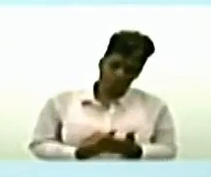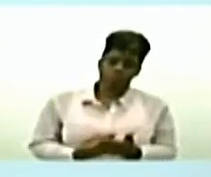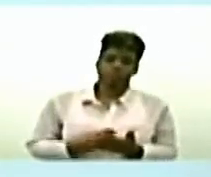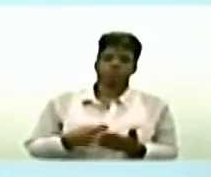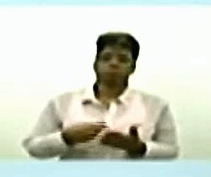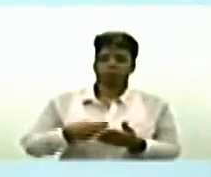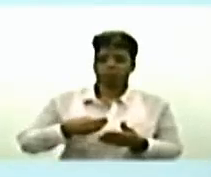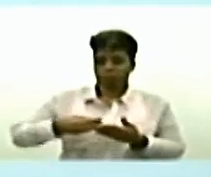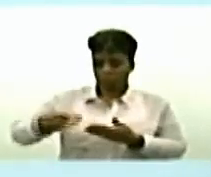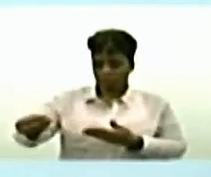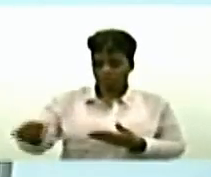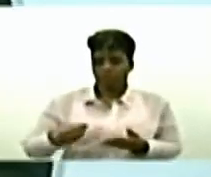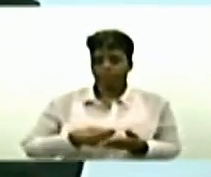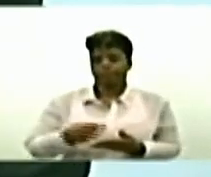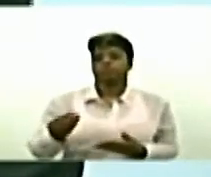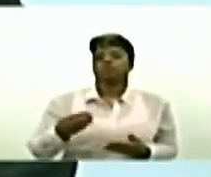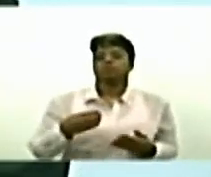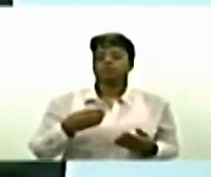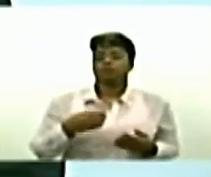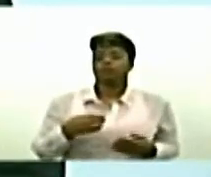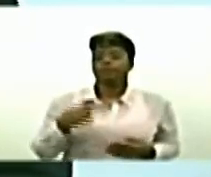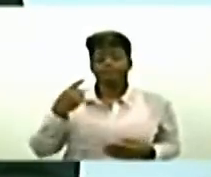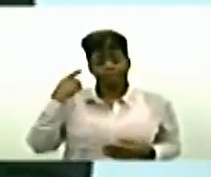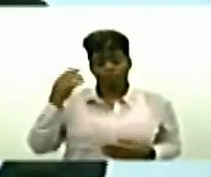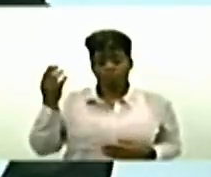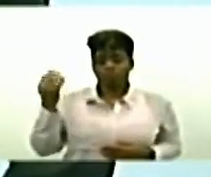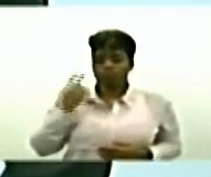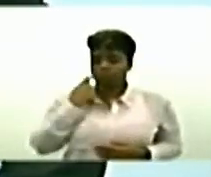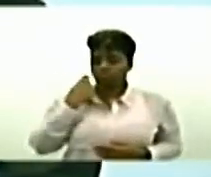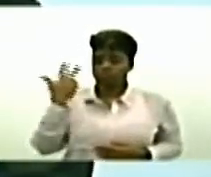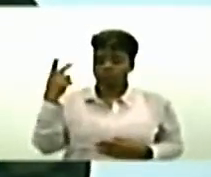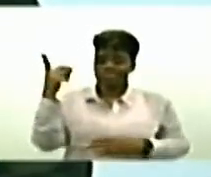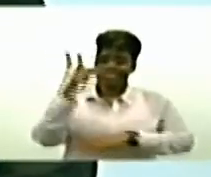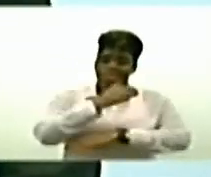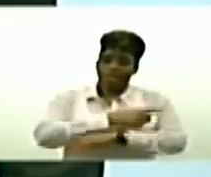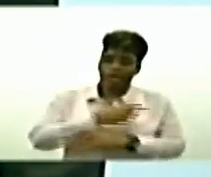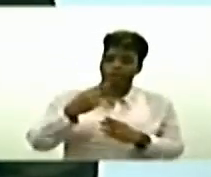the last 3 days debating, running through